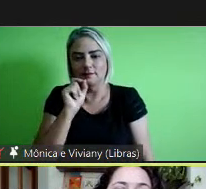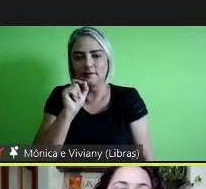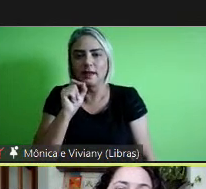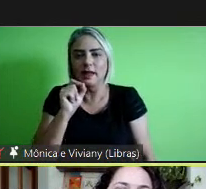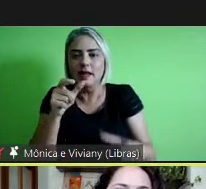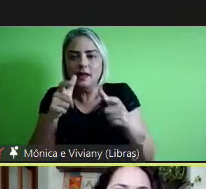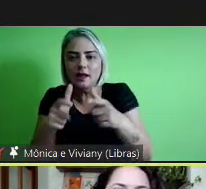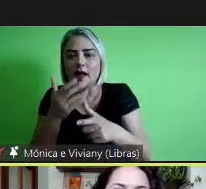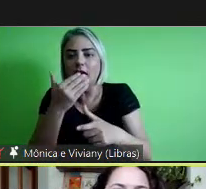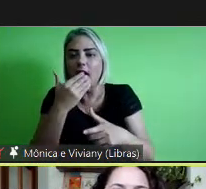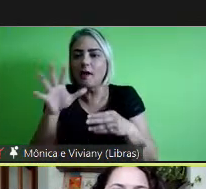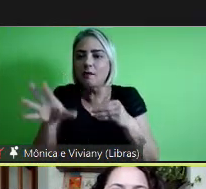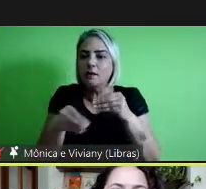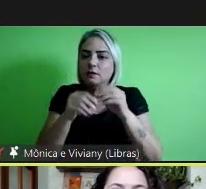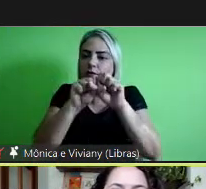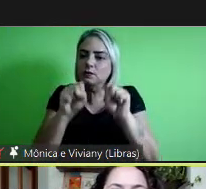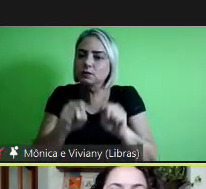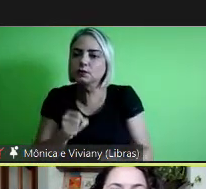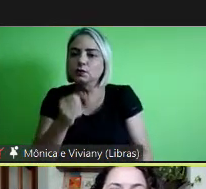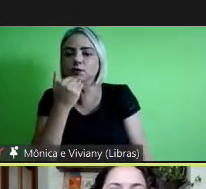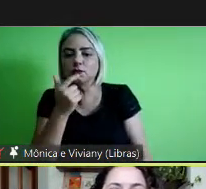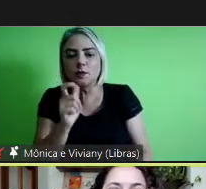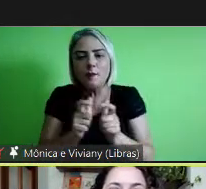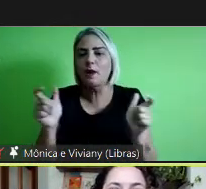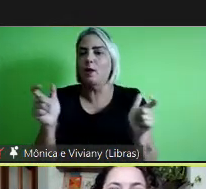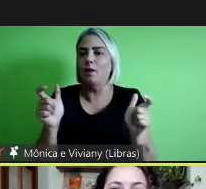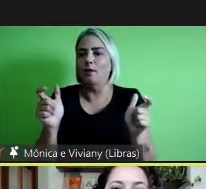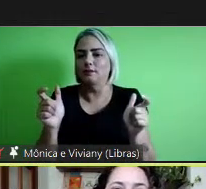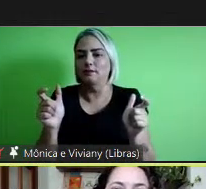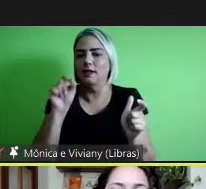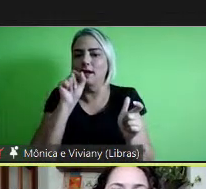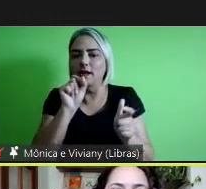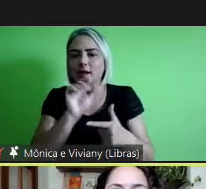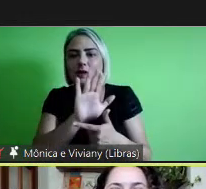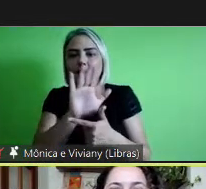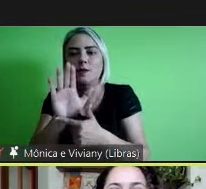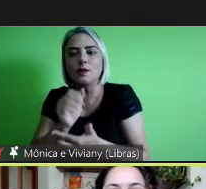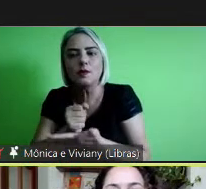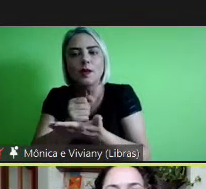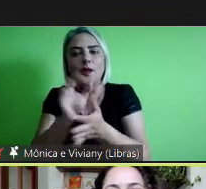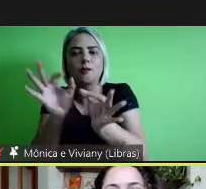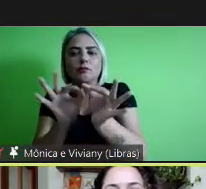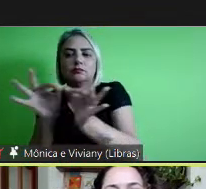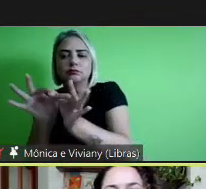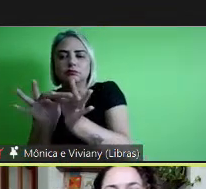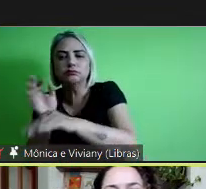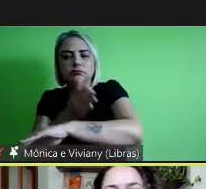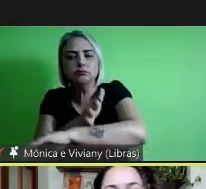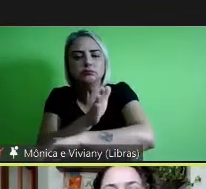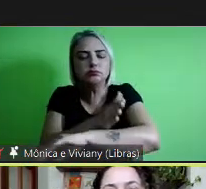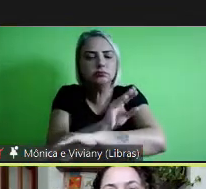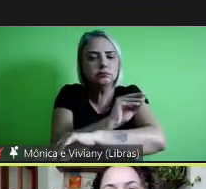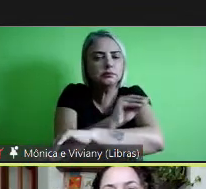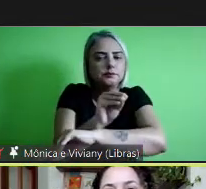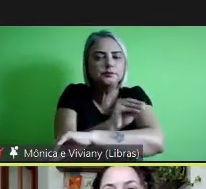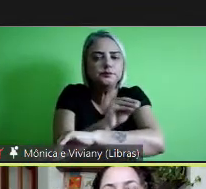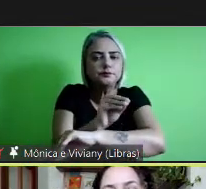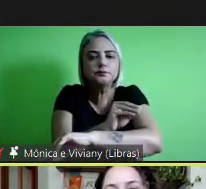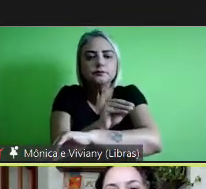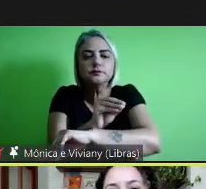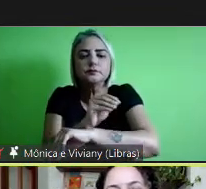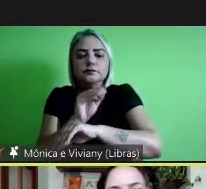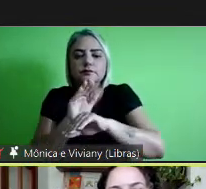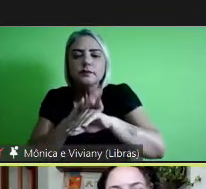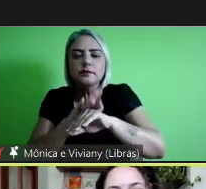of these people in this food environment. And this food environment is part of a broader environment, a food